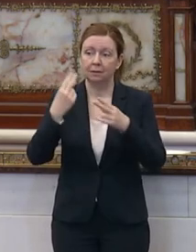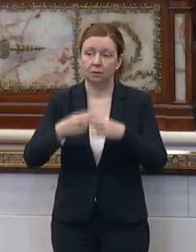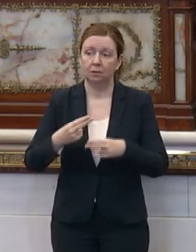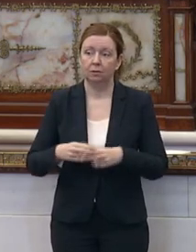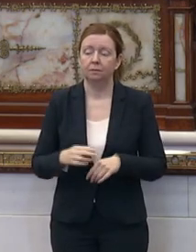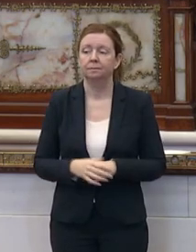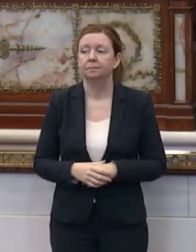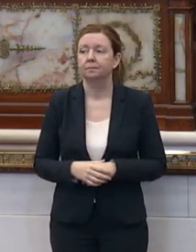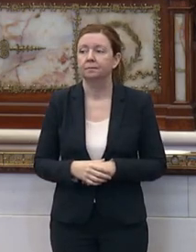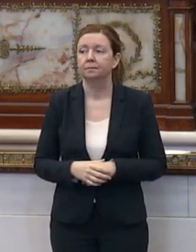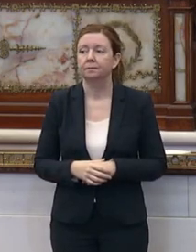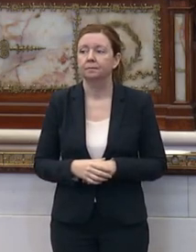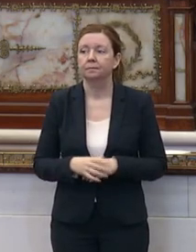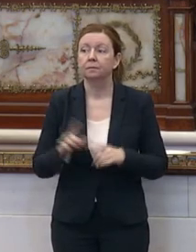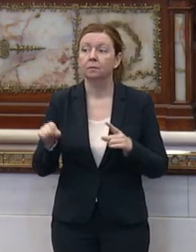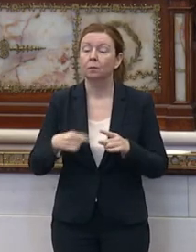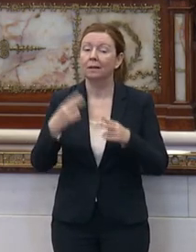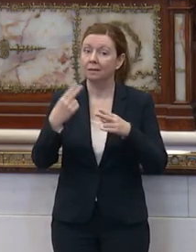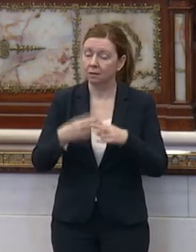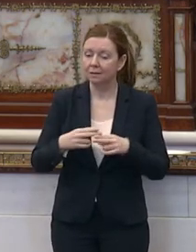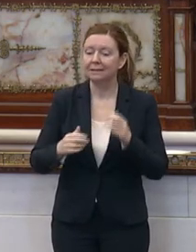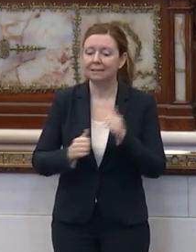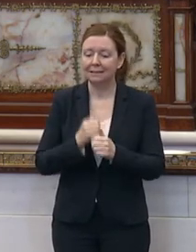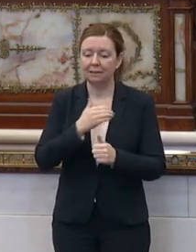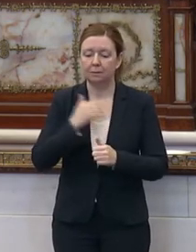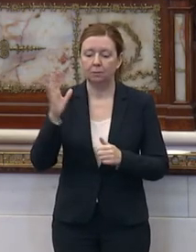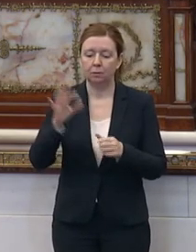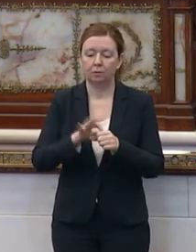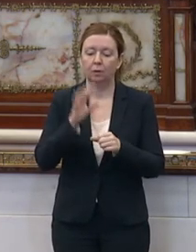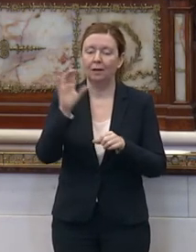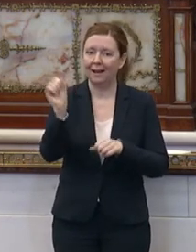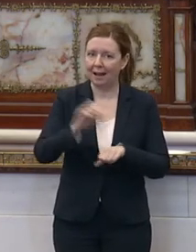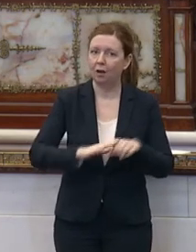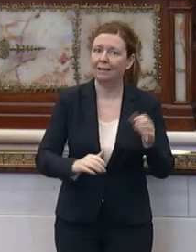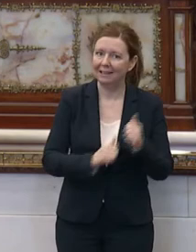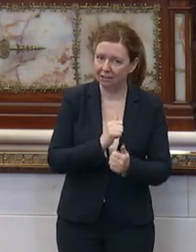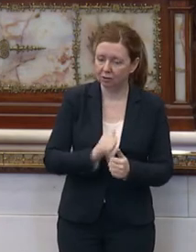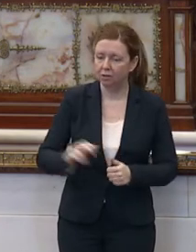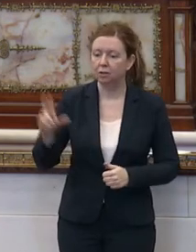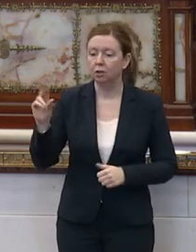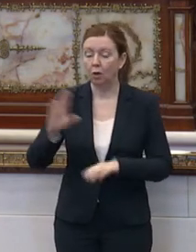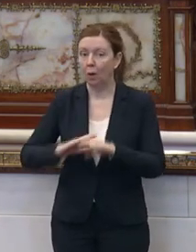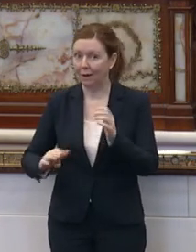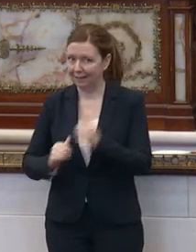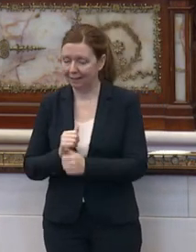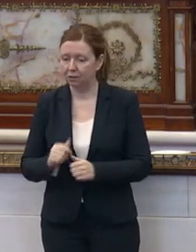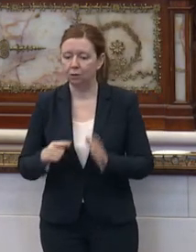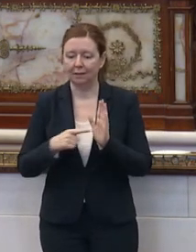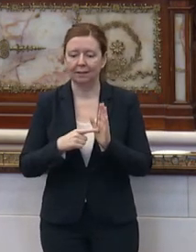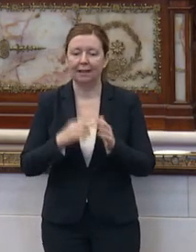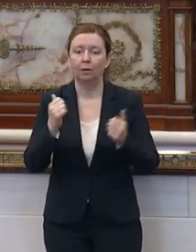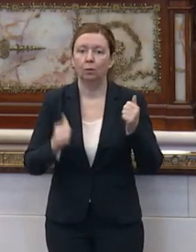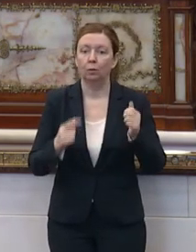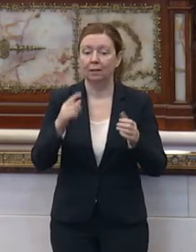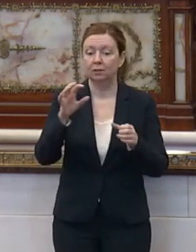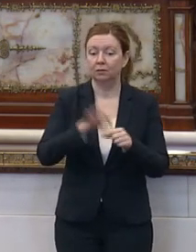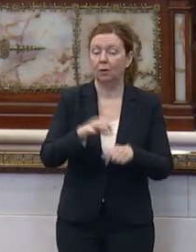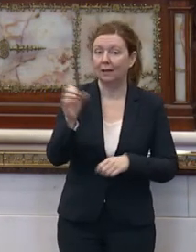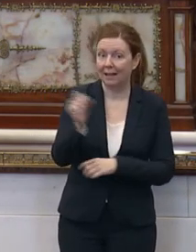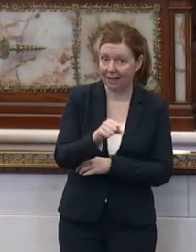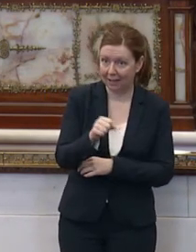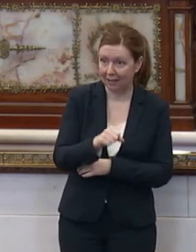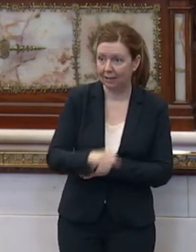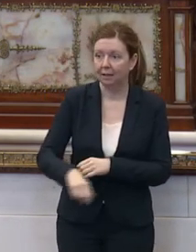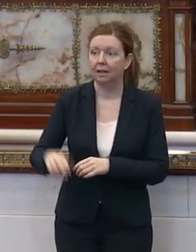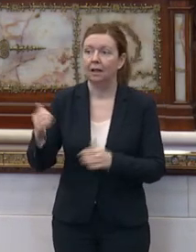Decker, call the roll, and upon being called, each council member shall vote aye on each of the bills, nay on each of the bills, or indicate those bills for which the member